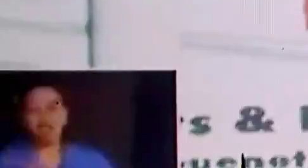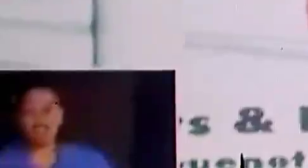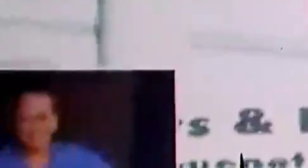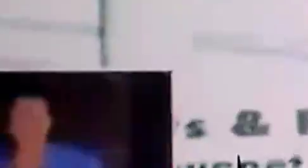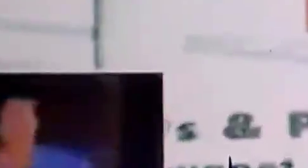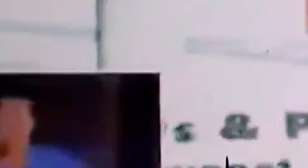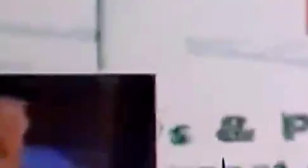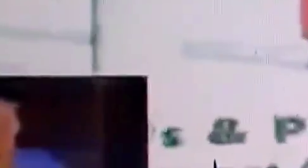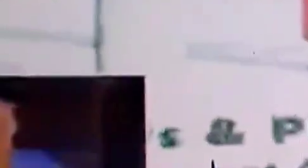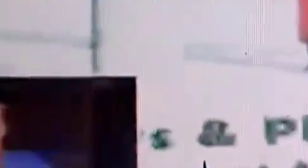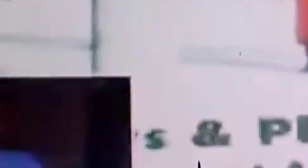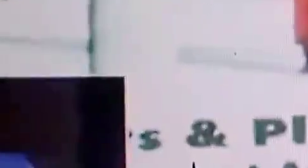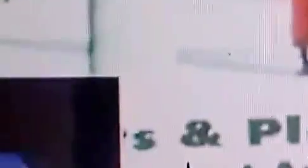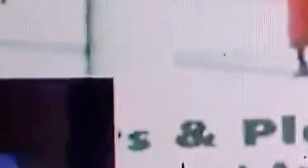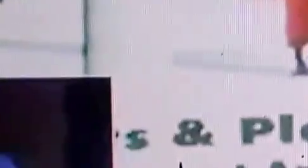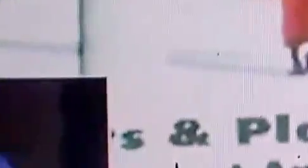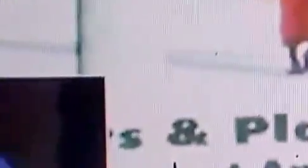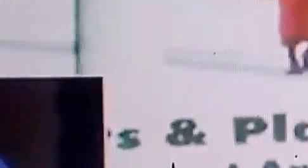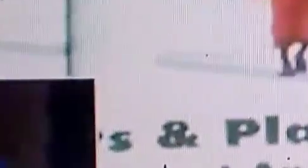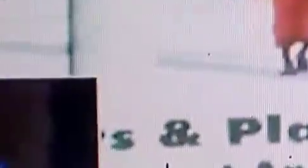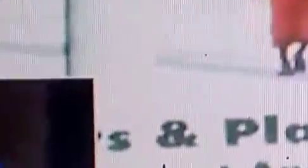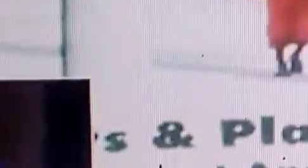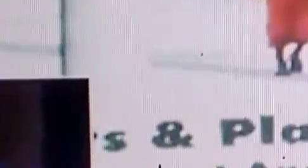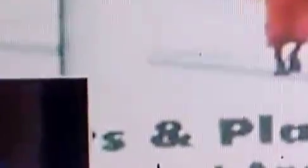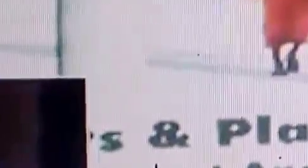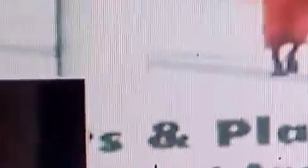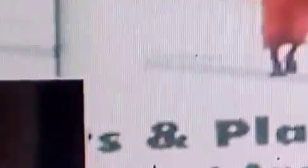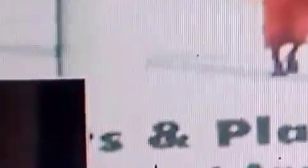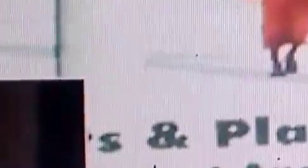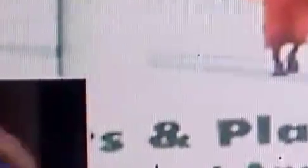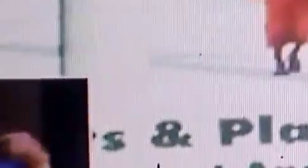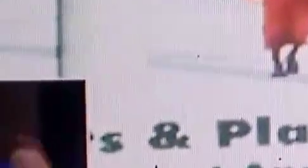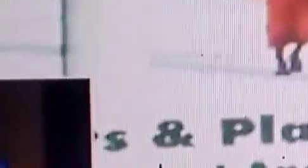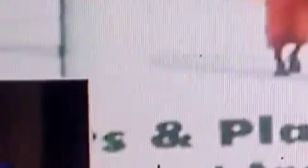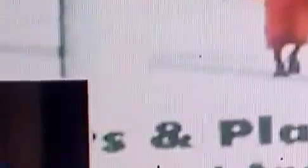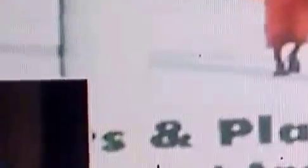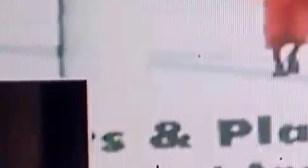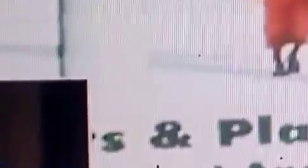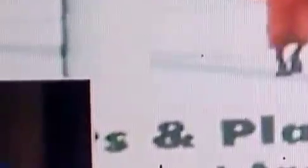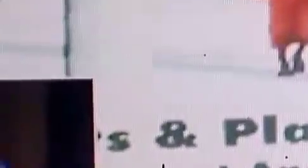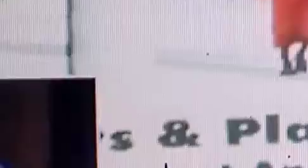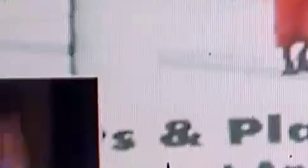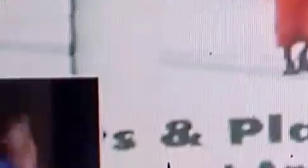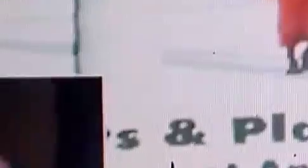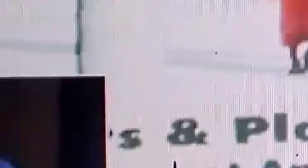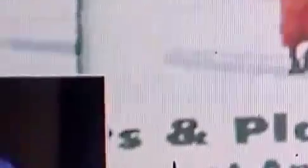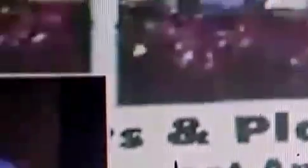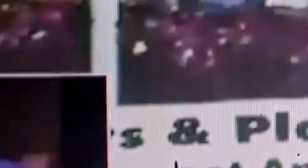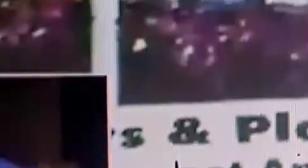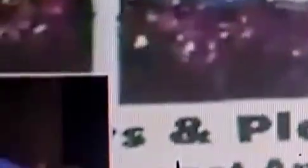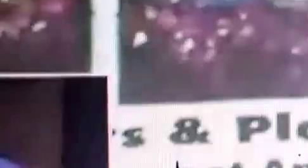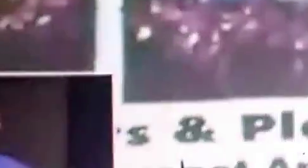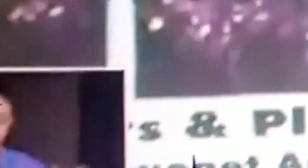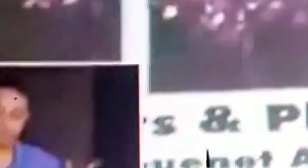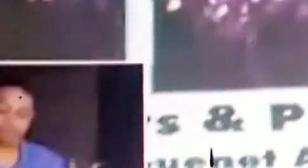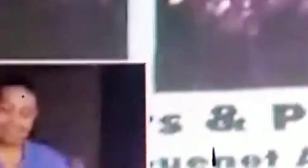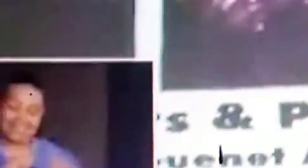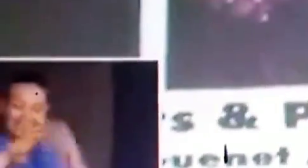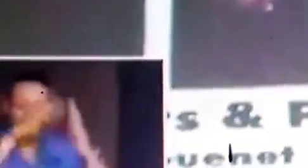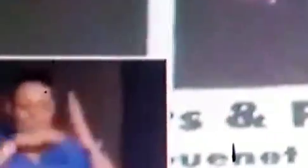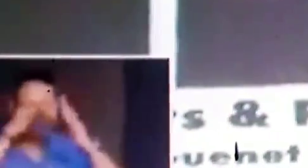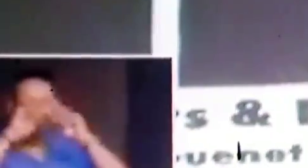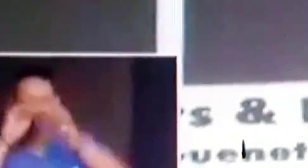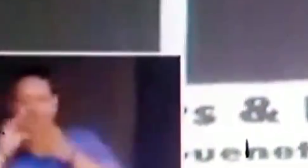and integrates commissioned artworks in a variety of media, ranging from sculpture, murals, paintings, and